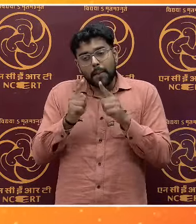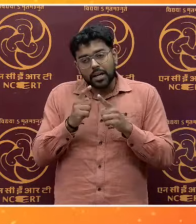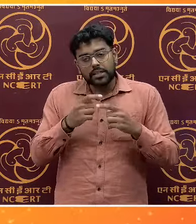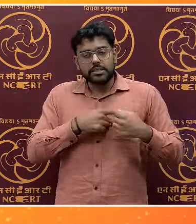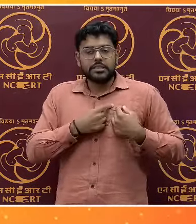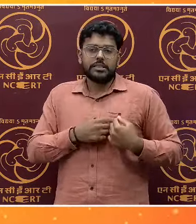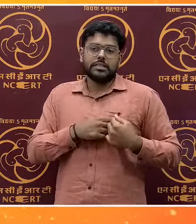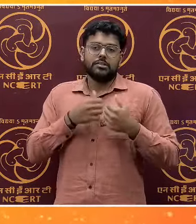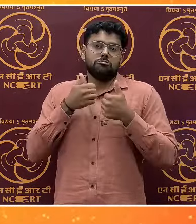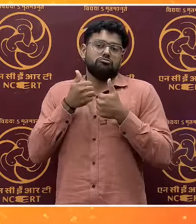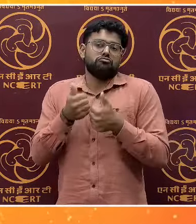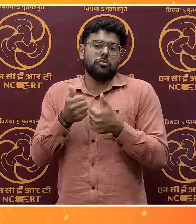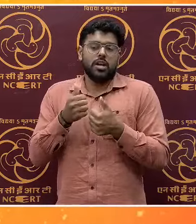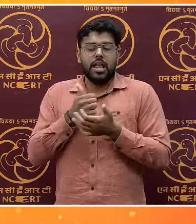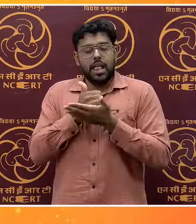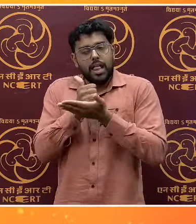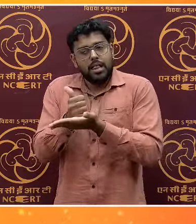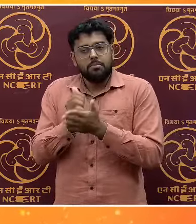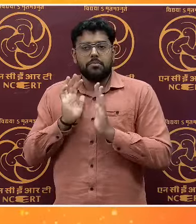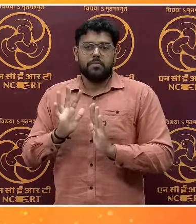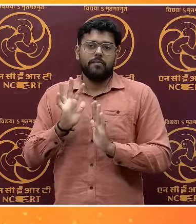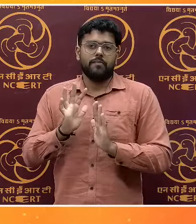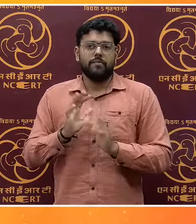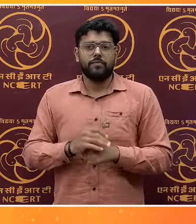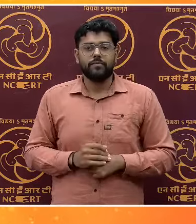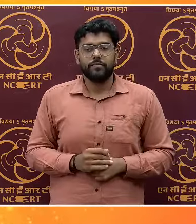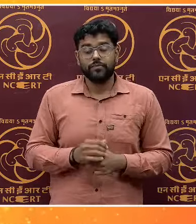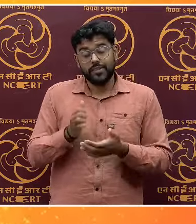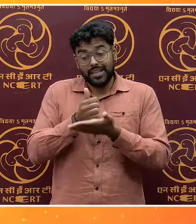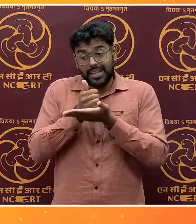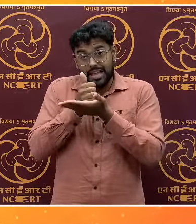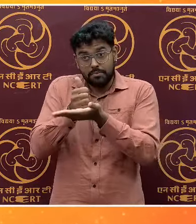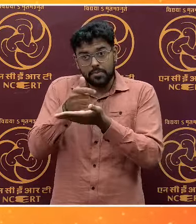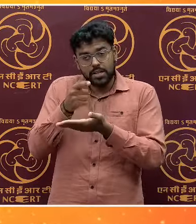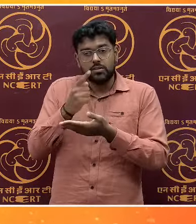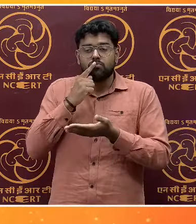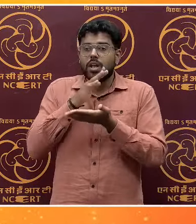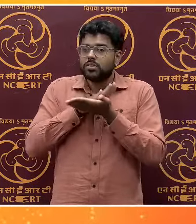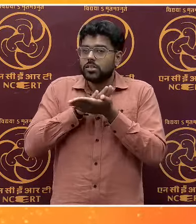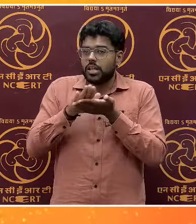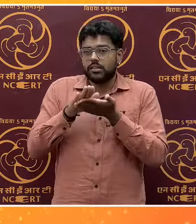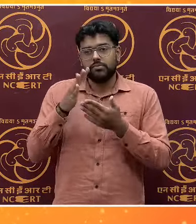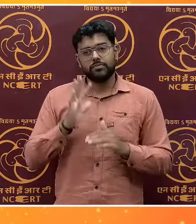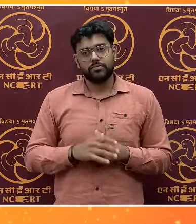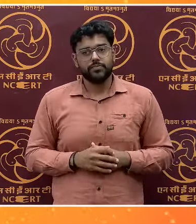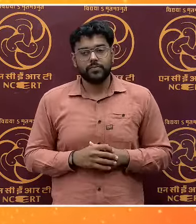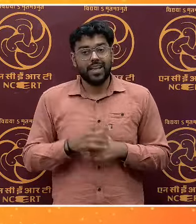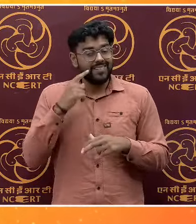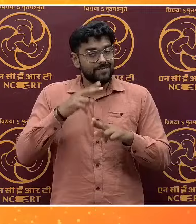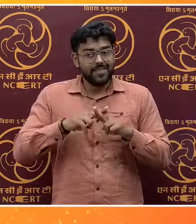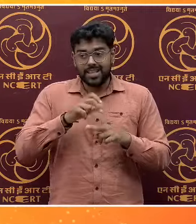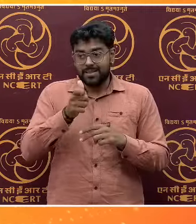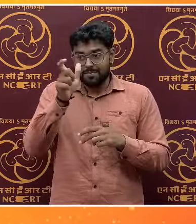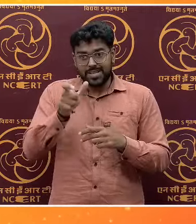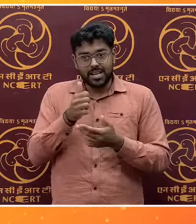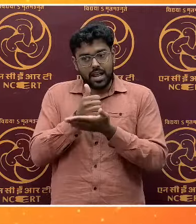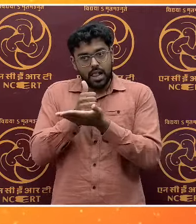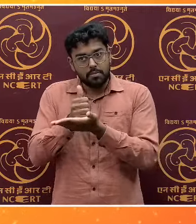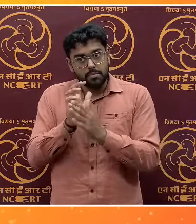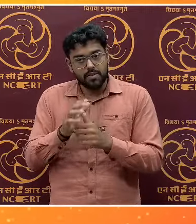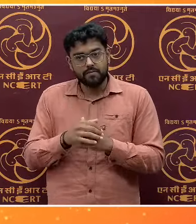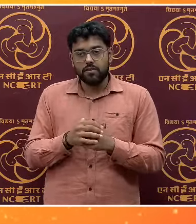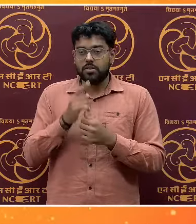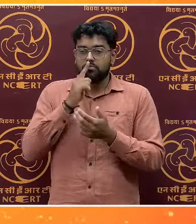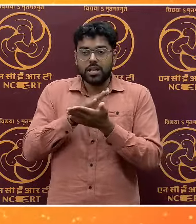without telling them that you are helping them. So help should be in silent, right? So if you are helping someone, it should be silence with